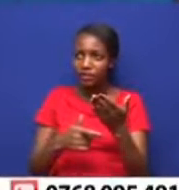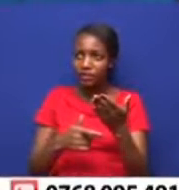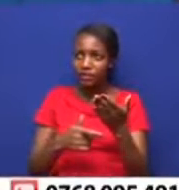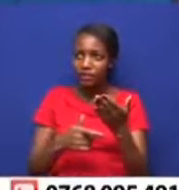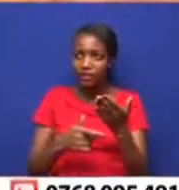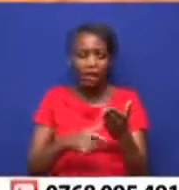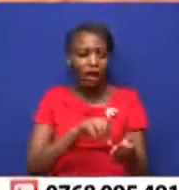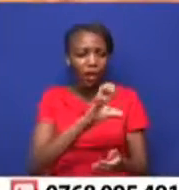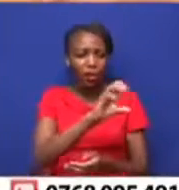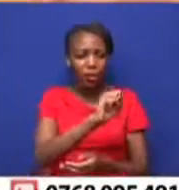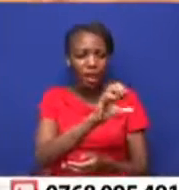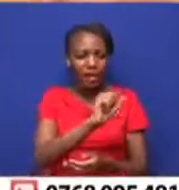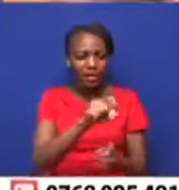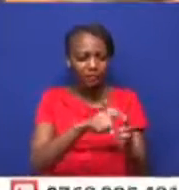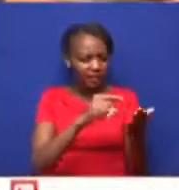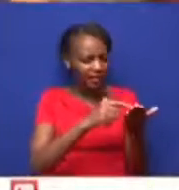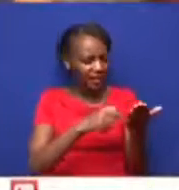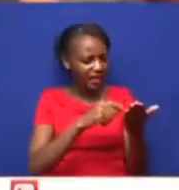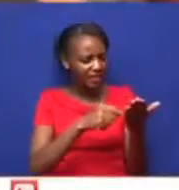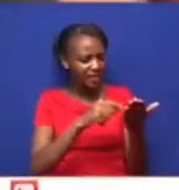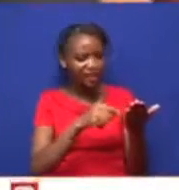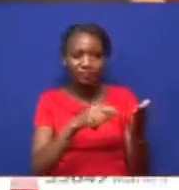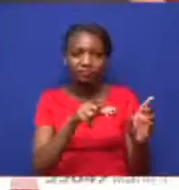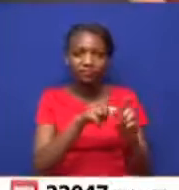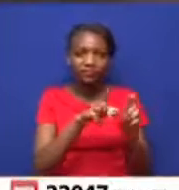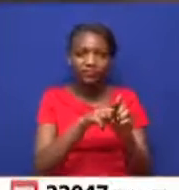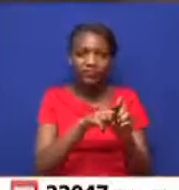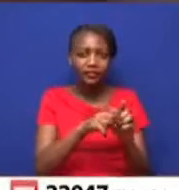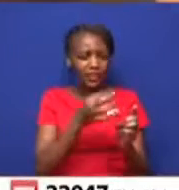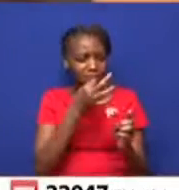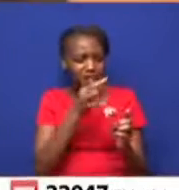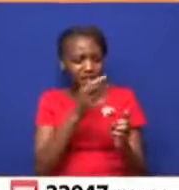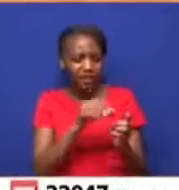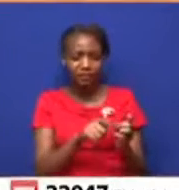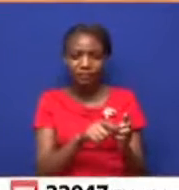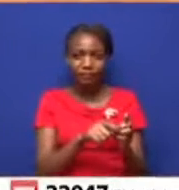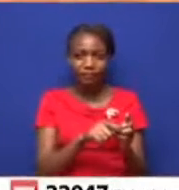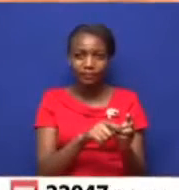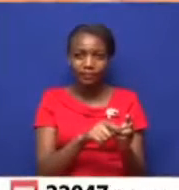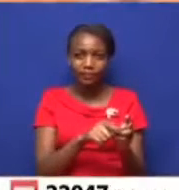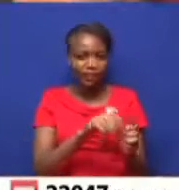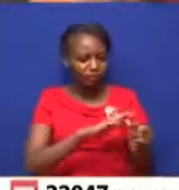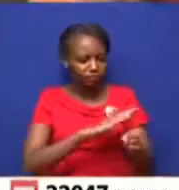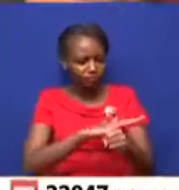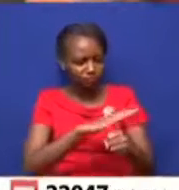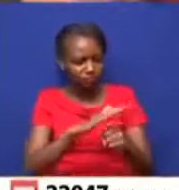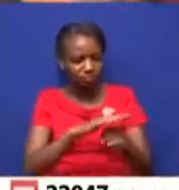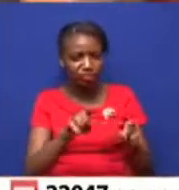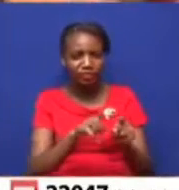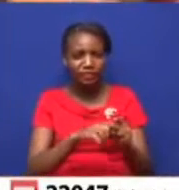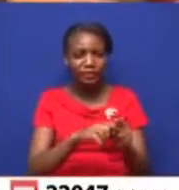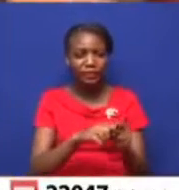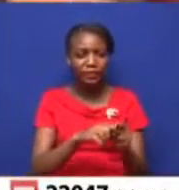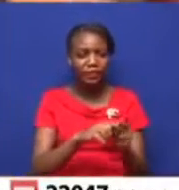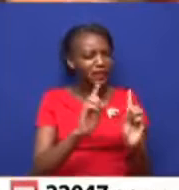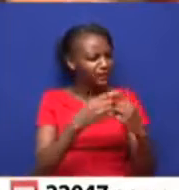Ugali, rice, meat, Inji, potatoes. Right.